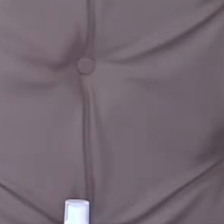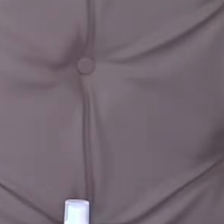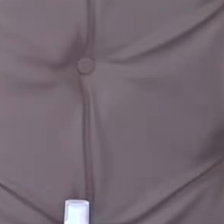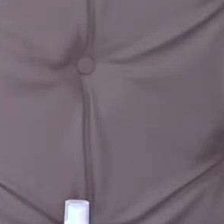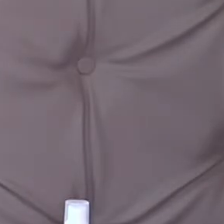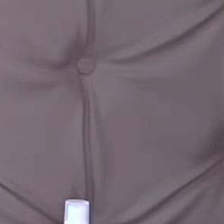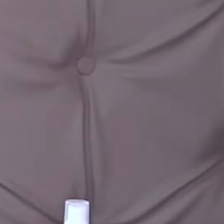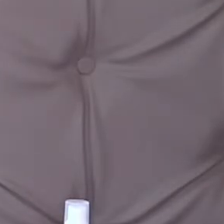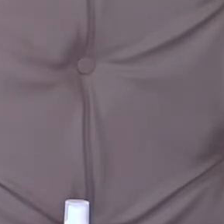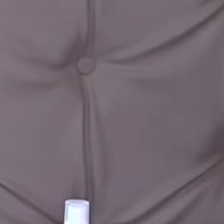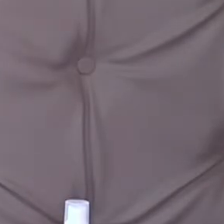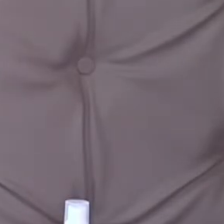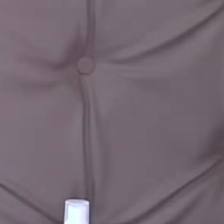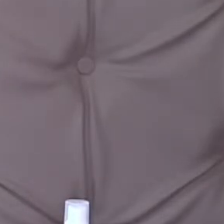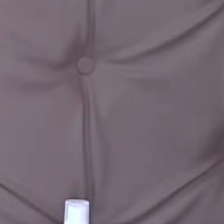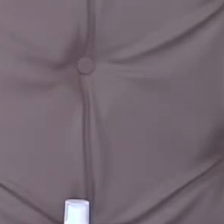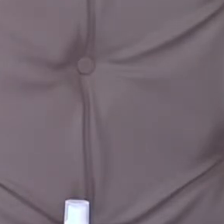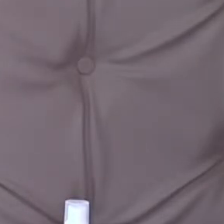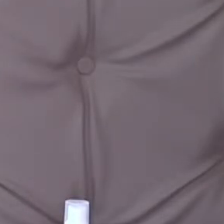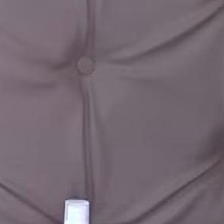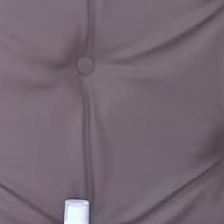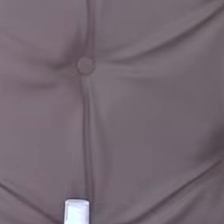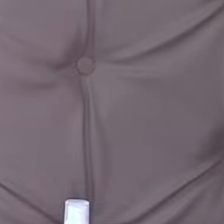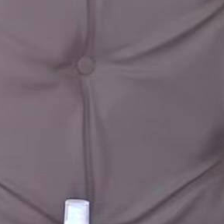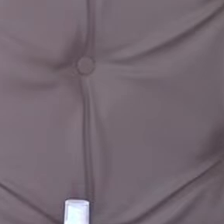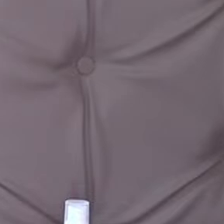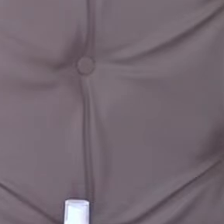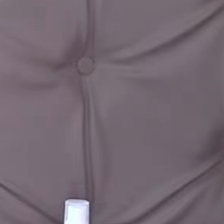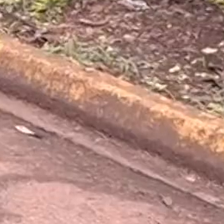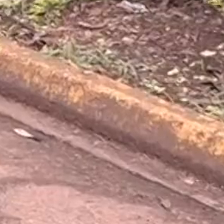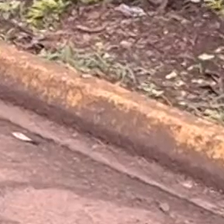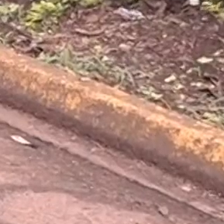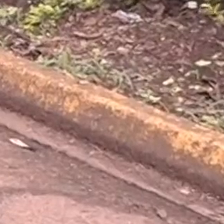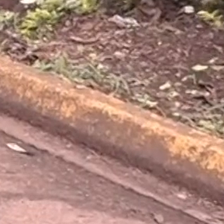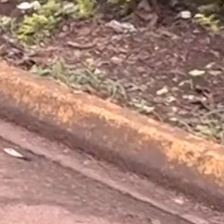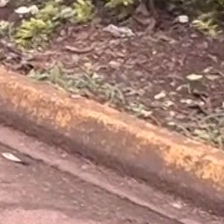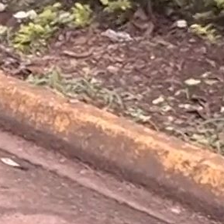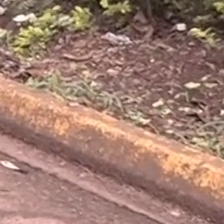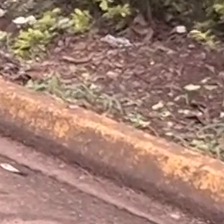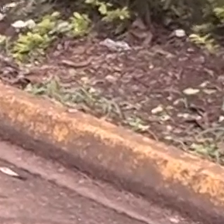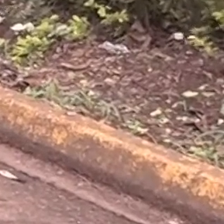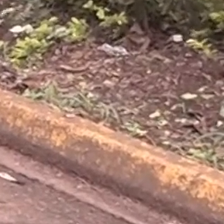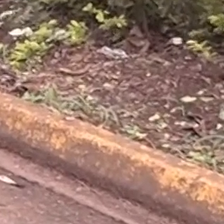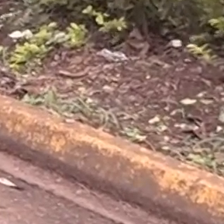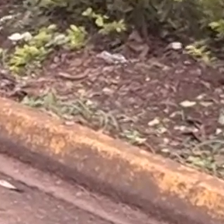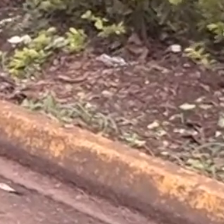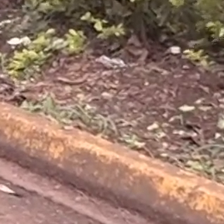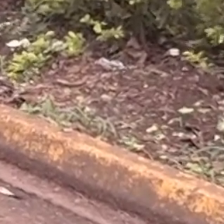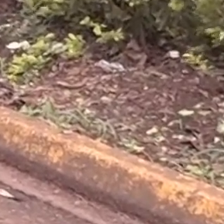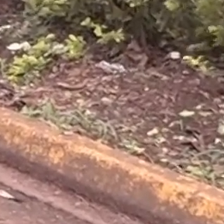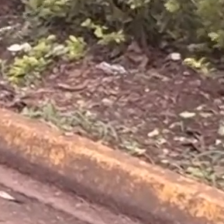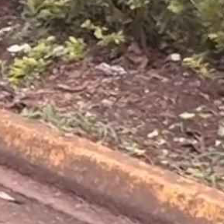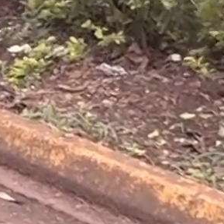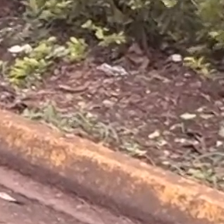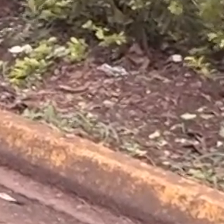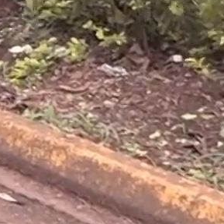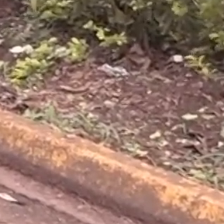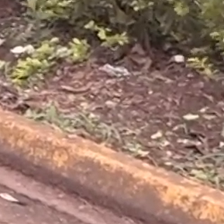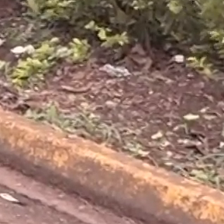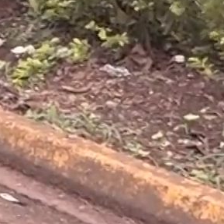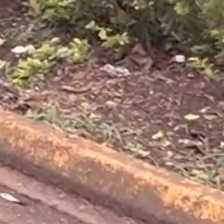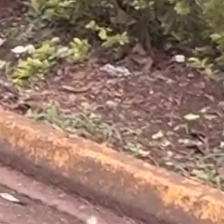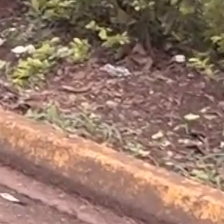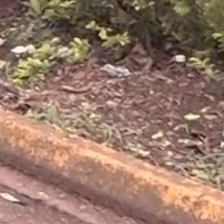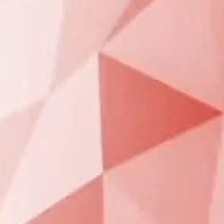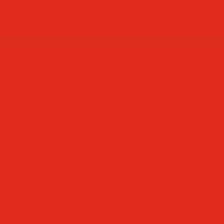him should not perish but have everlasting life. Catch me right here only on KUTV